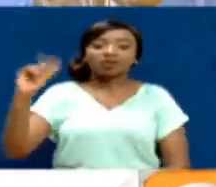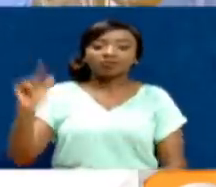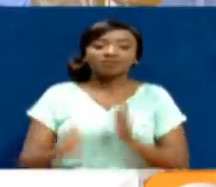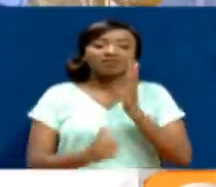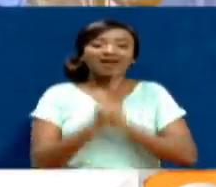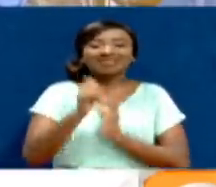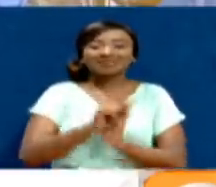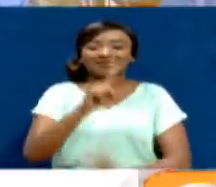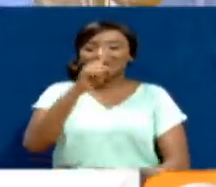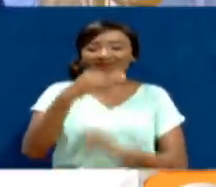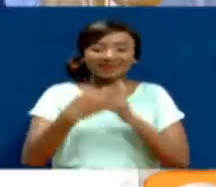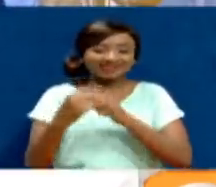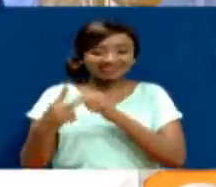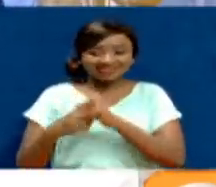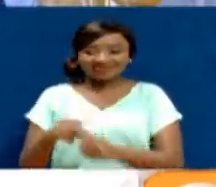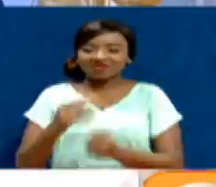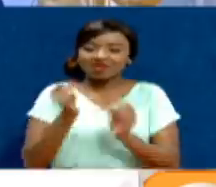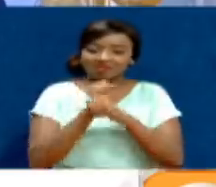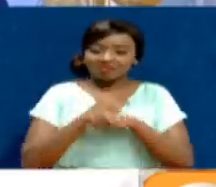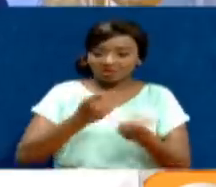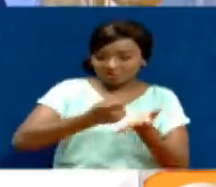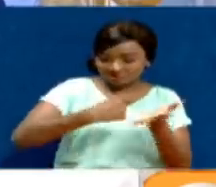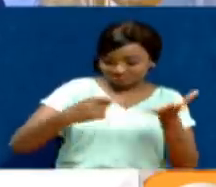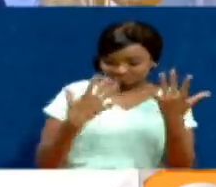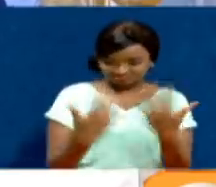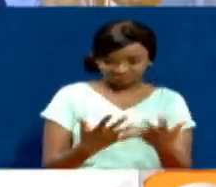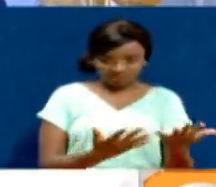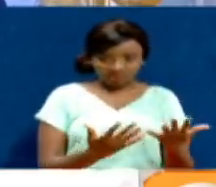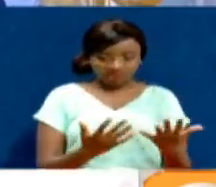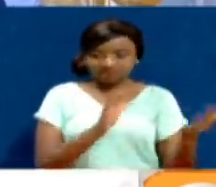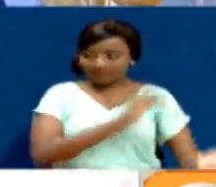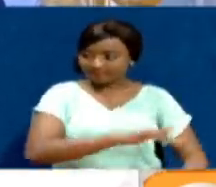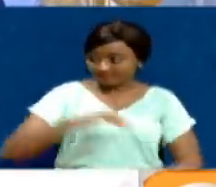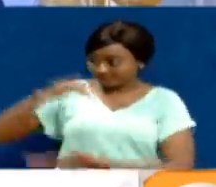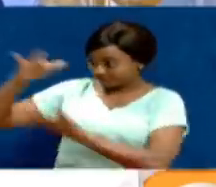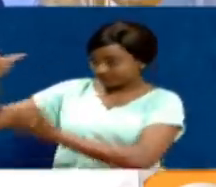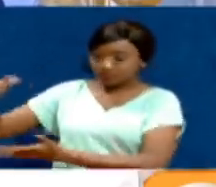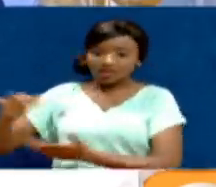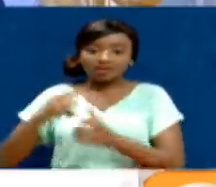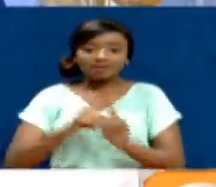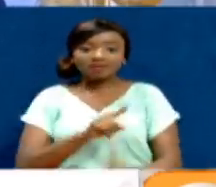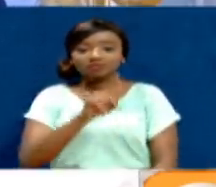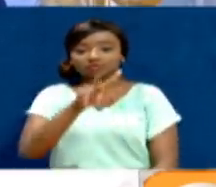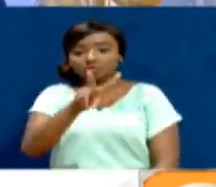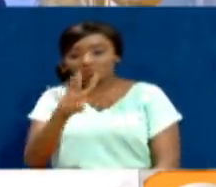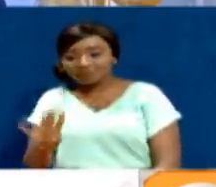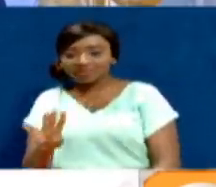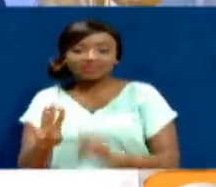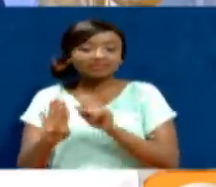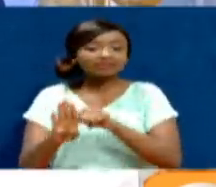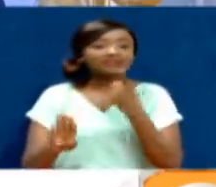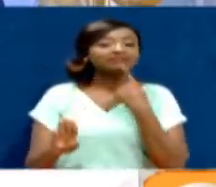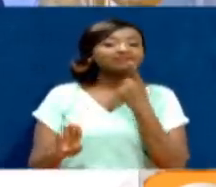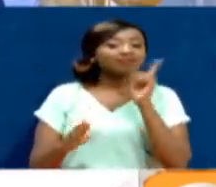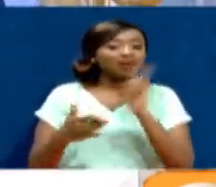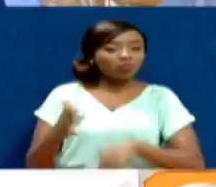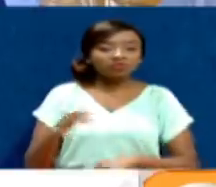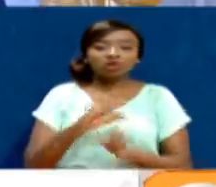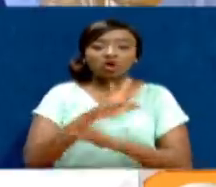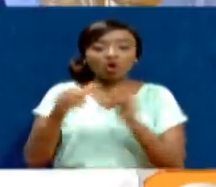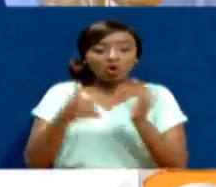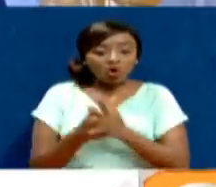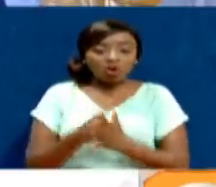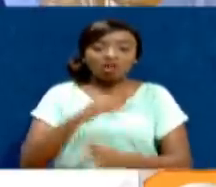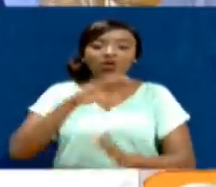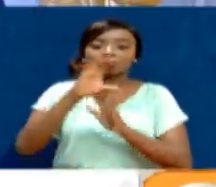Article 187 ndio ilifanya to sign this transfer. That was the end of this Article 187 2B. It rests all the constitutional